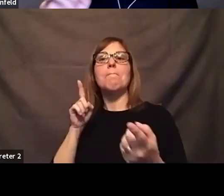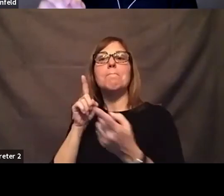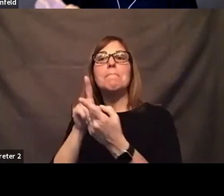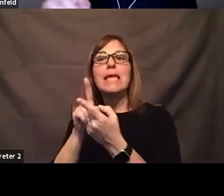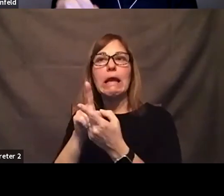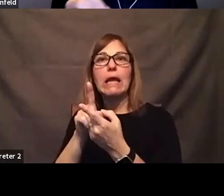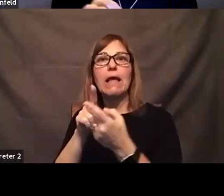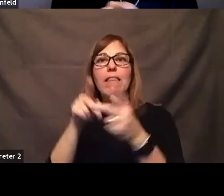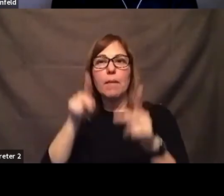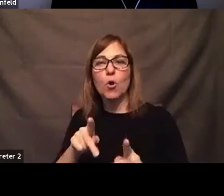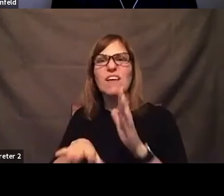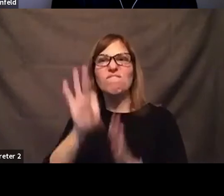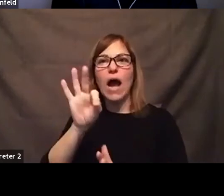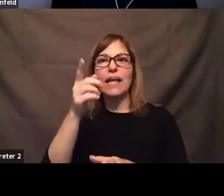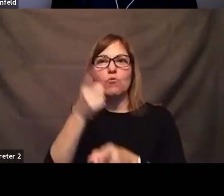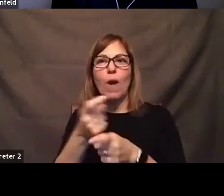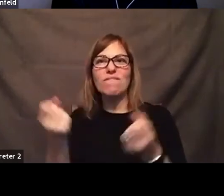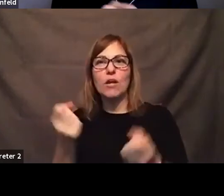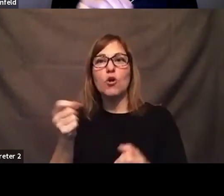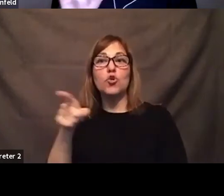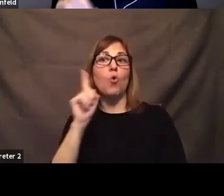vehicle. You heard Holly talk about trying to find the right